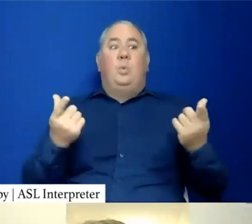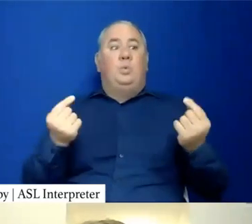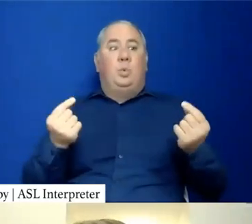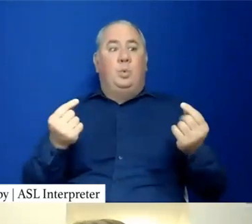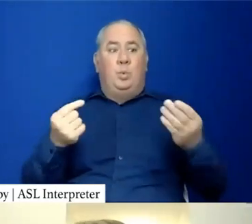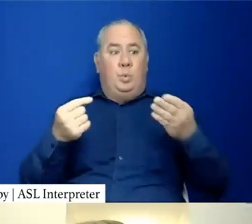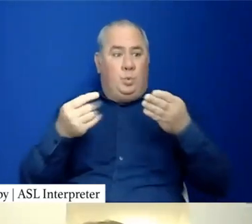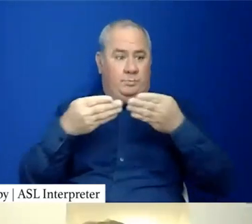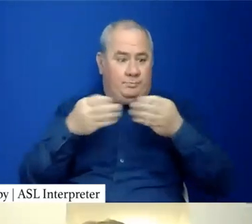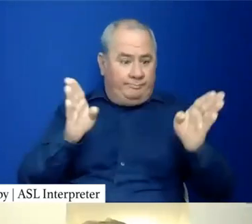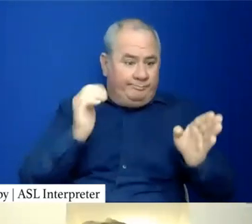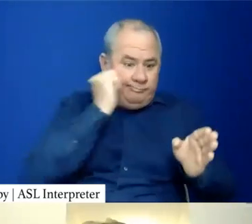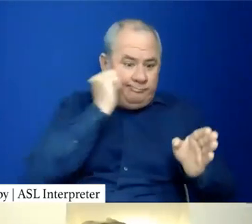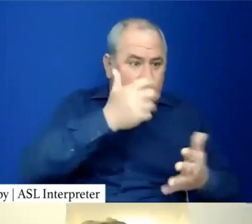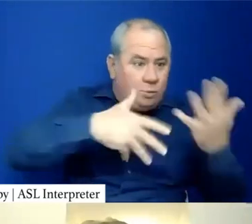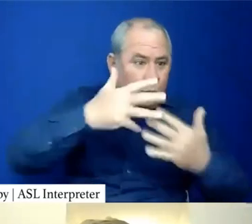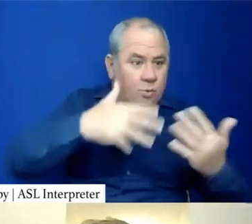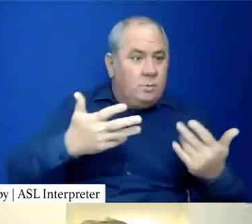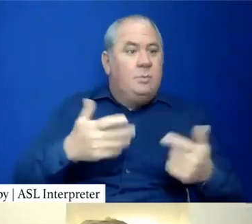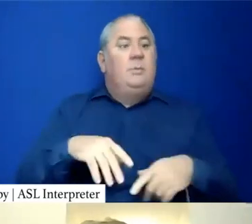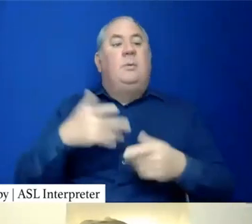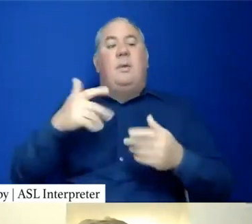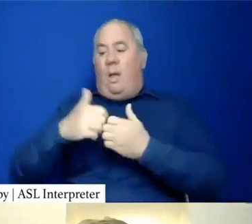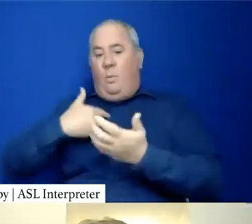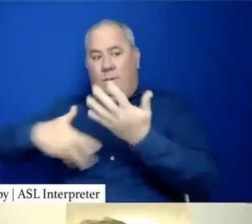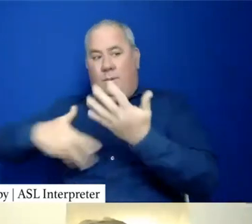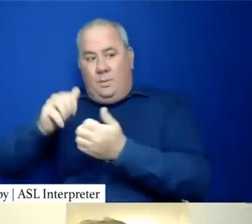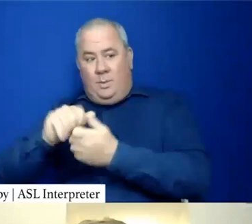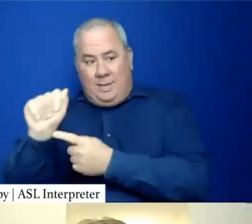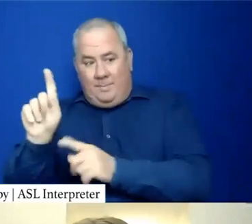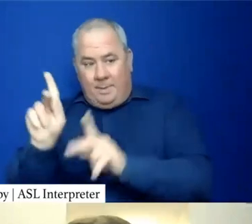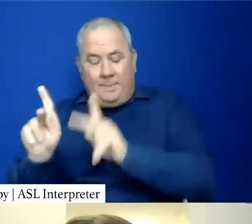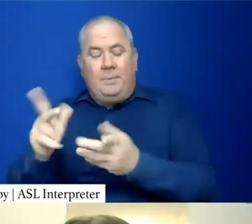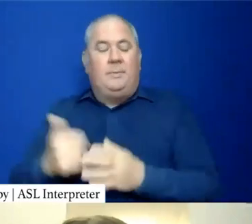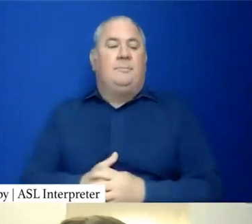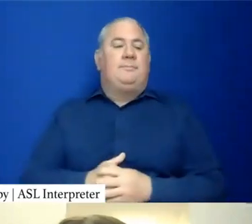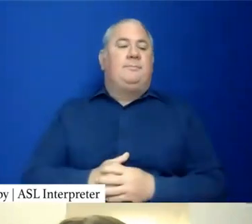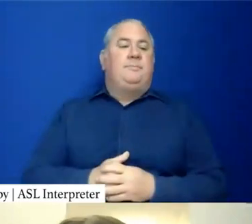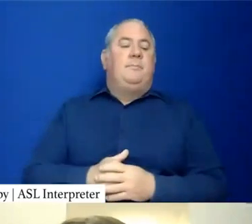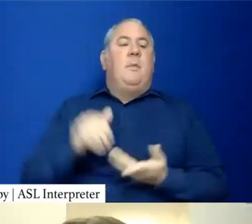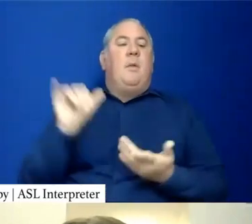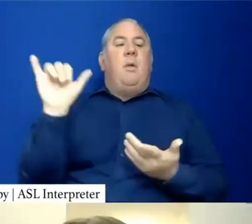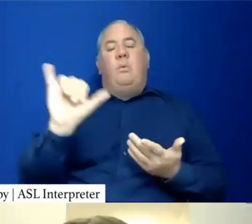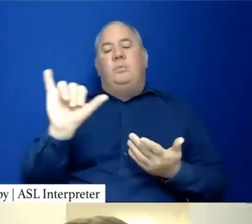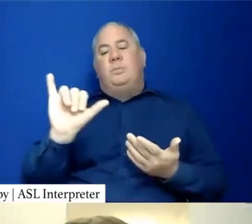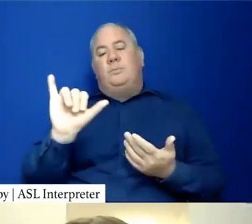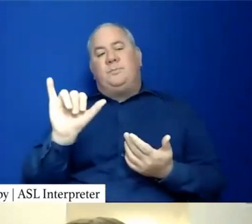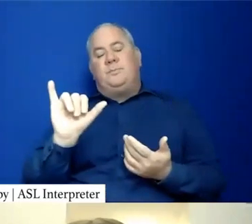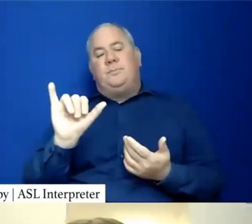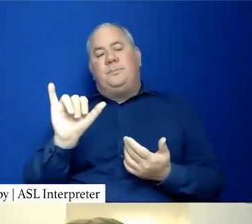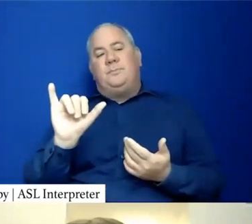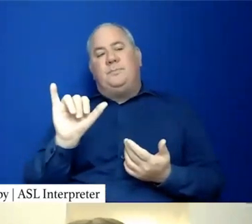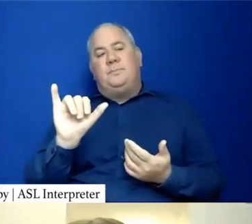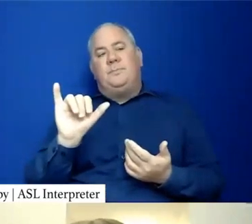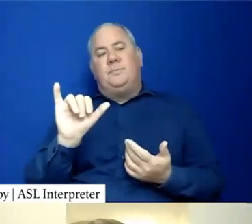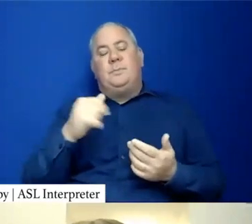like I hang out with disabled people. It's not that confusing. But also I came up in the independent living movement. So before I